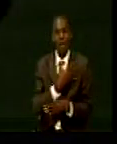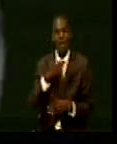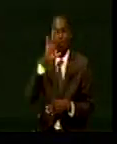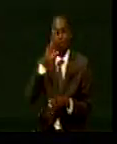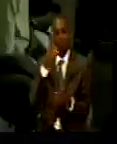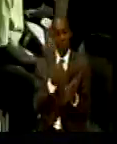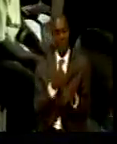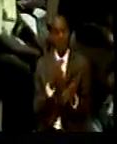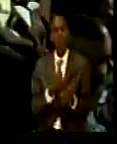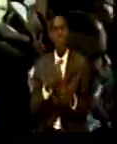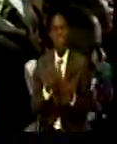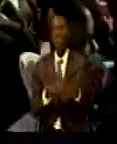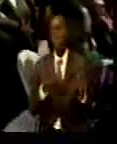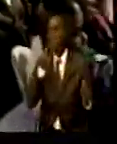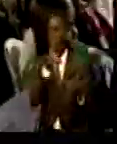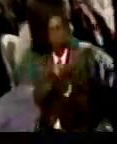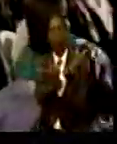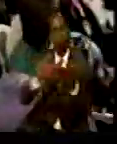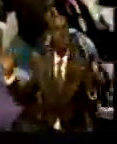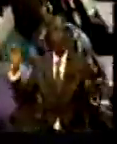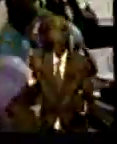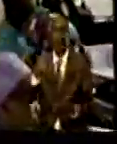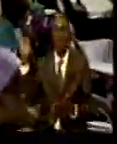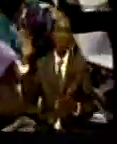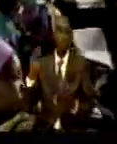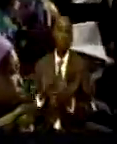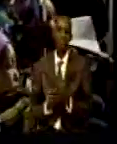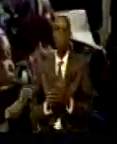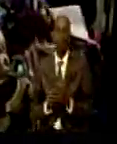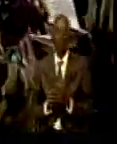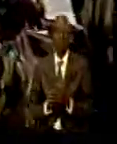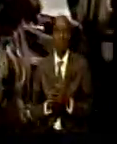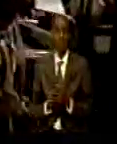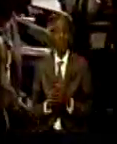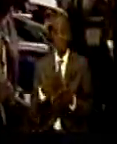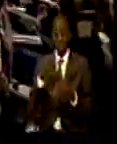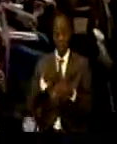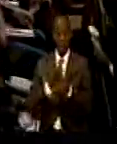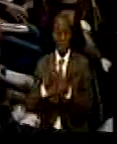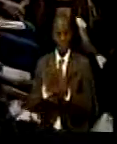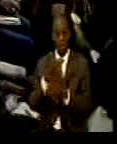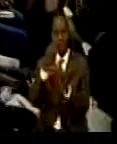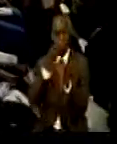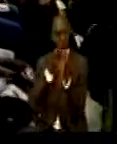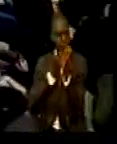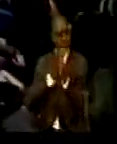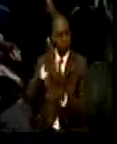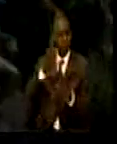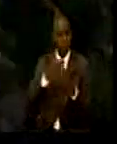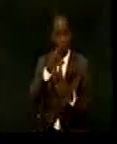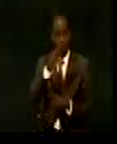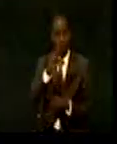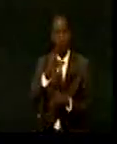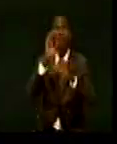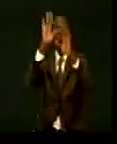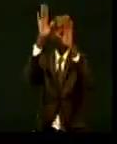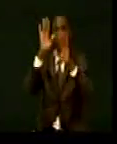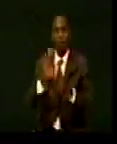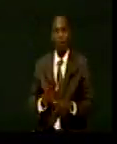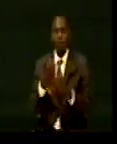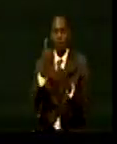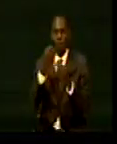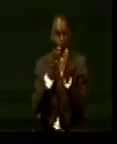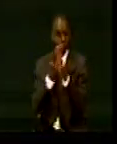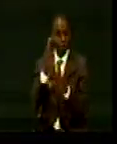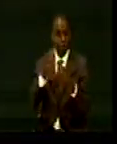everything is cleared away. The message comes straight to you, and then the miracle comes straight to you, and